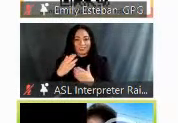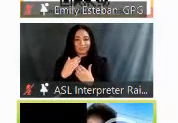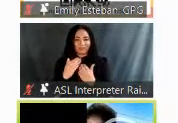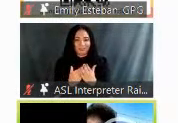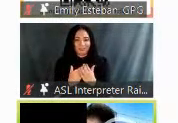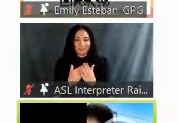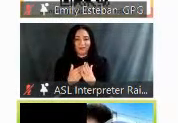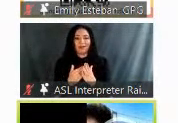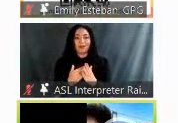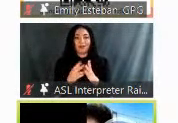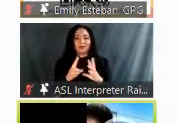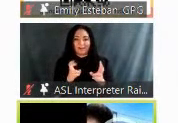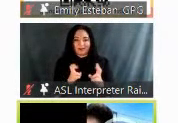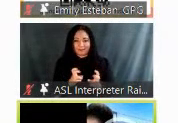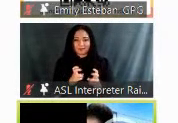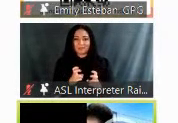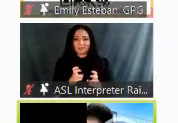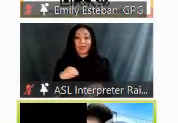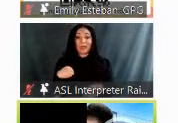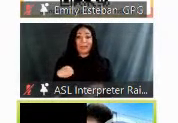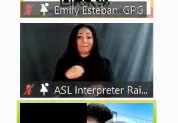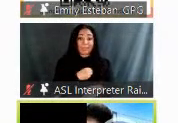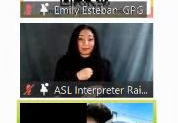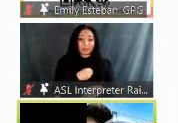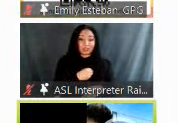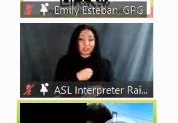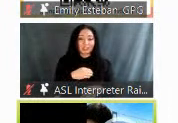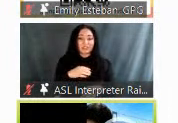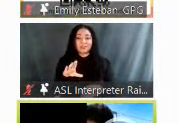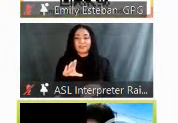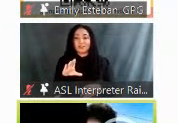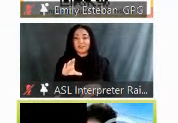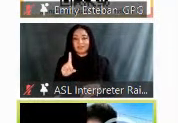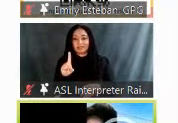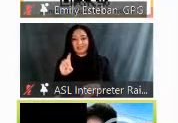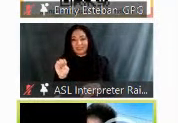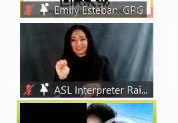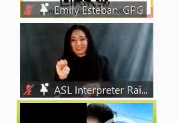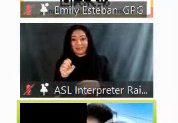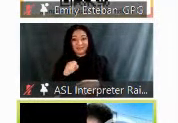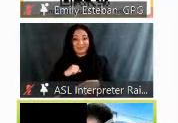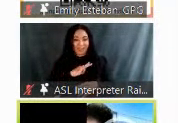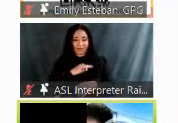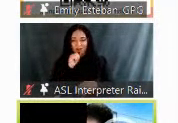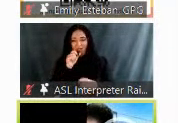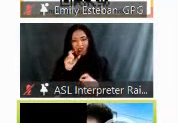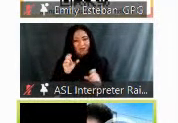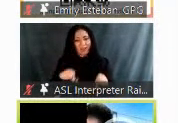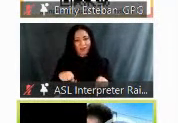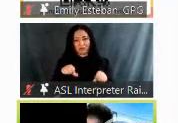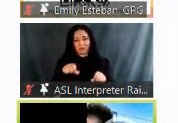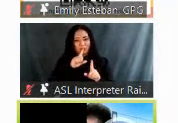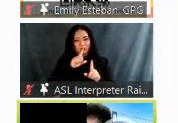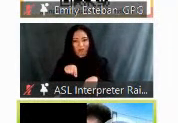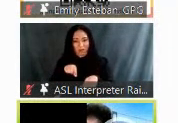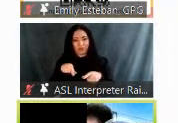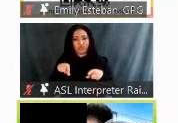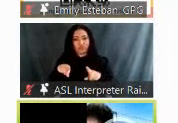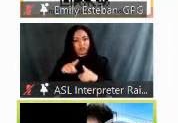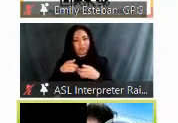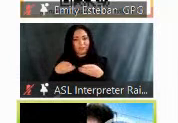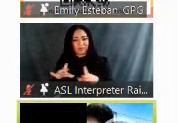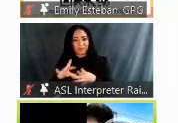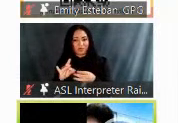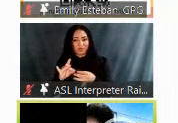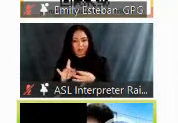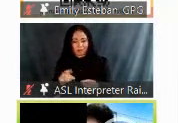members of the CDE staff are not able to respond to statements and questions made during public comment. For written public